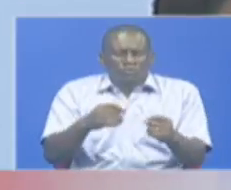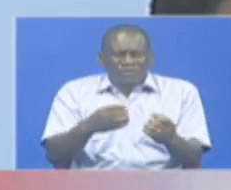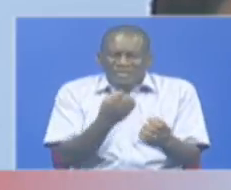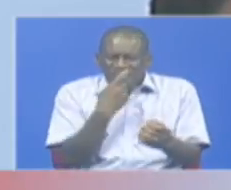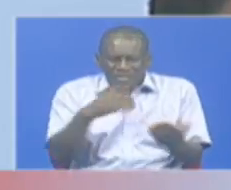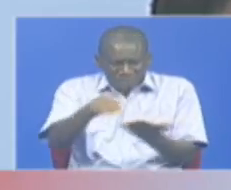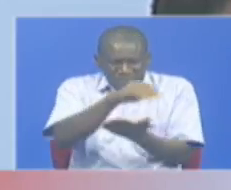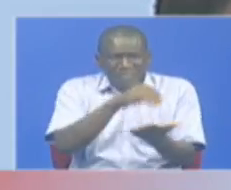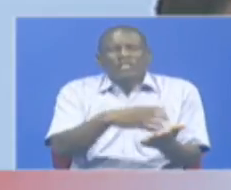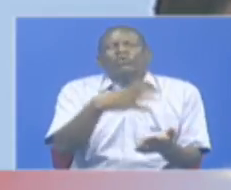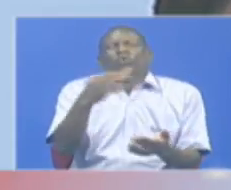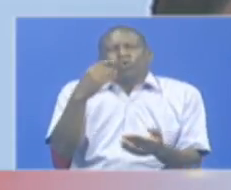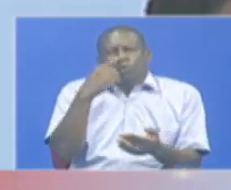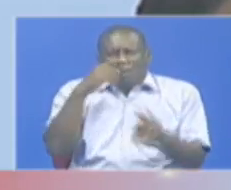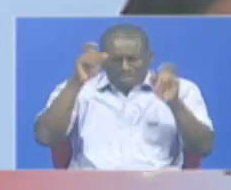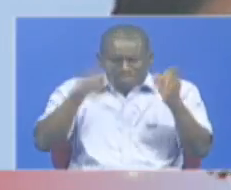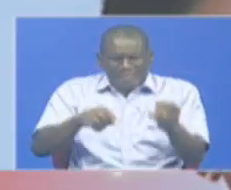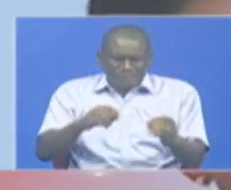centers.